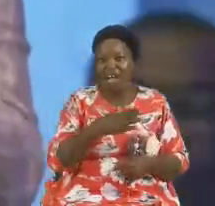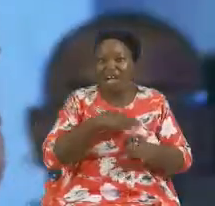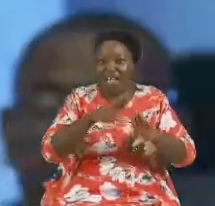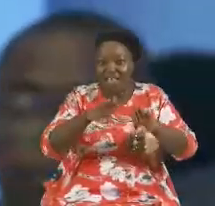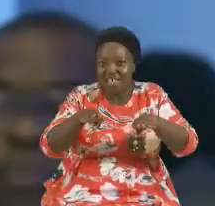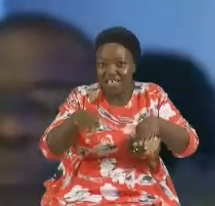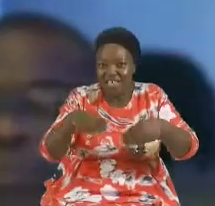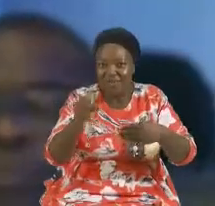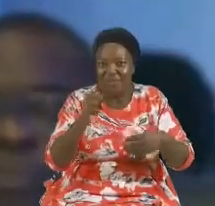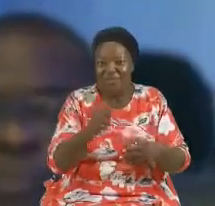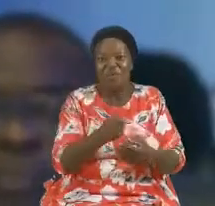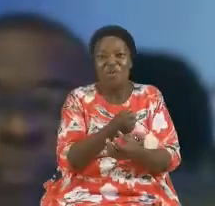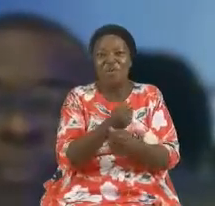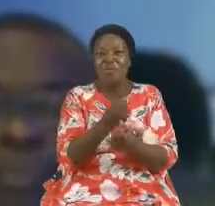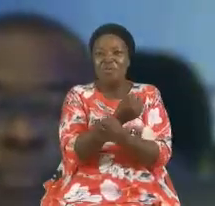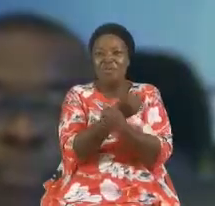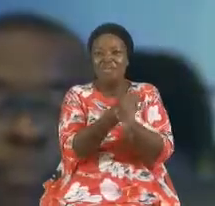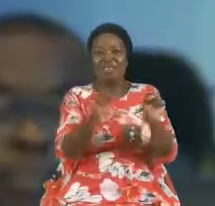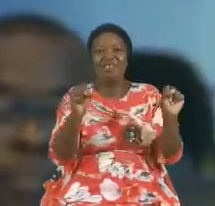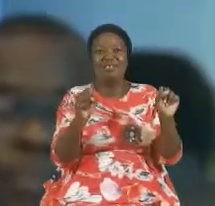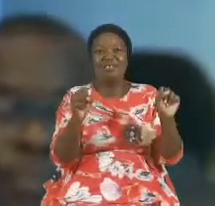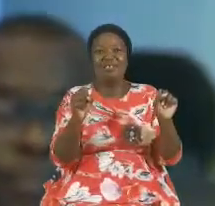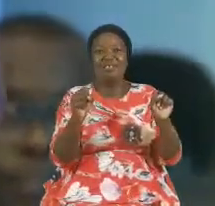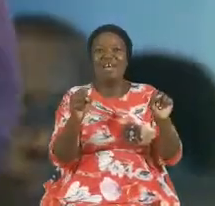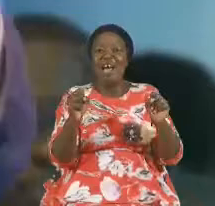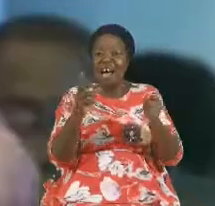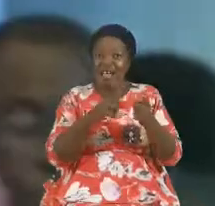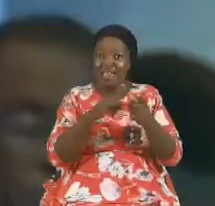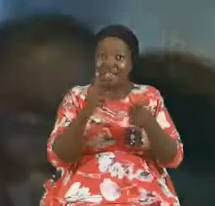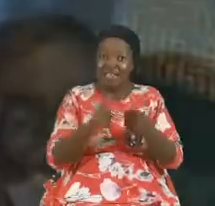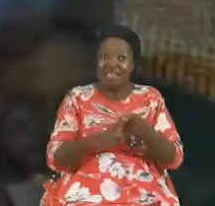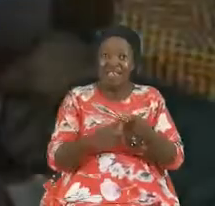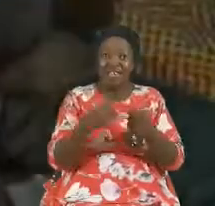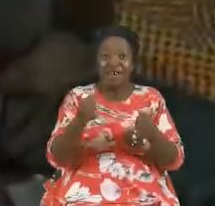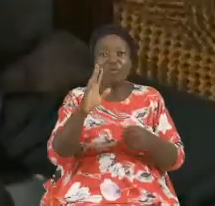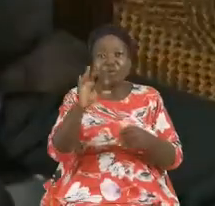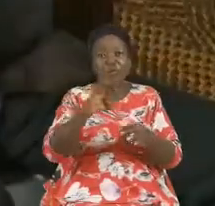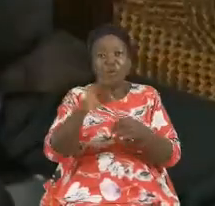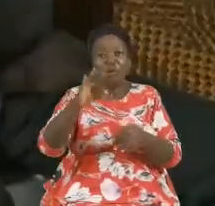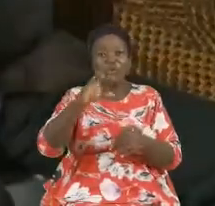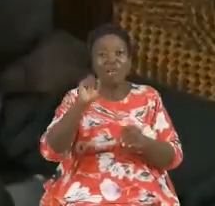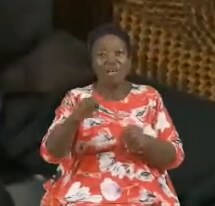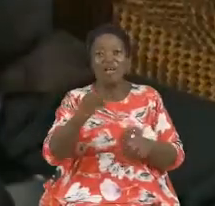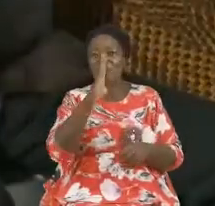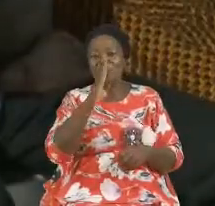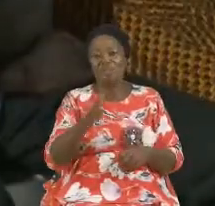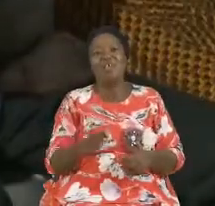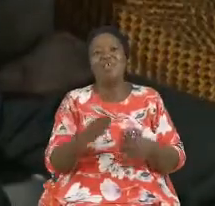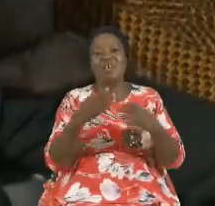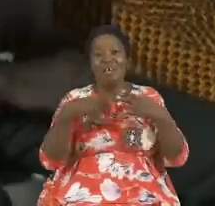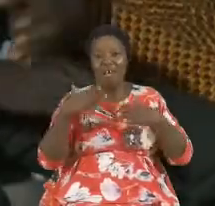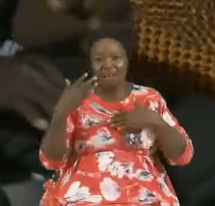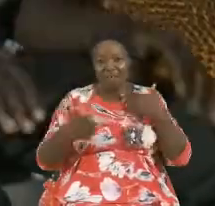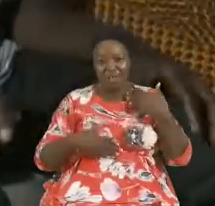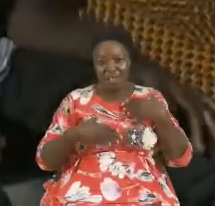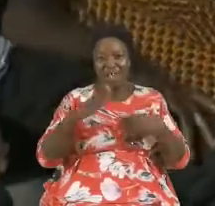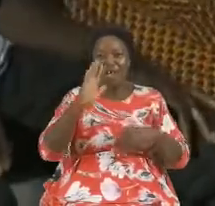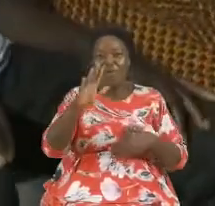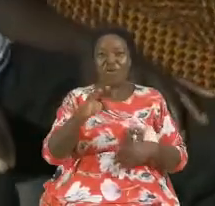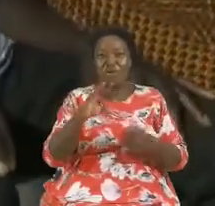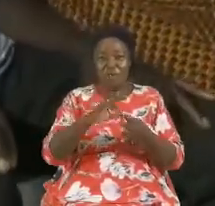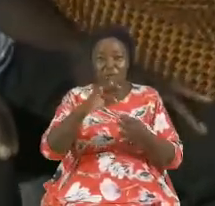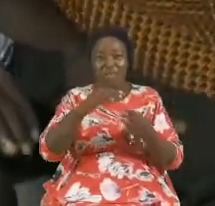the Lord comes to you and he gives you recovery. Your soul now can be